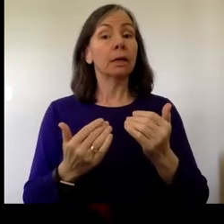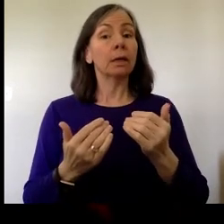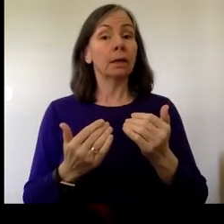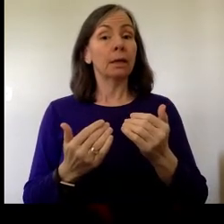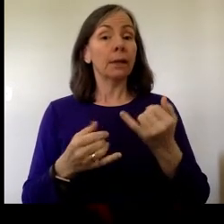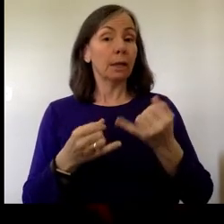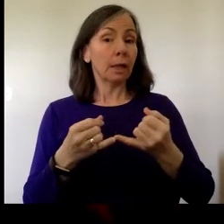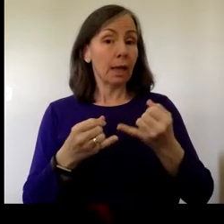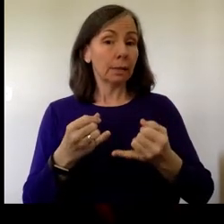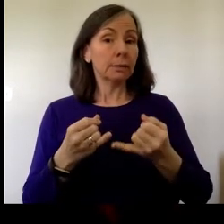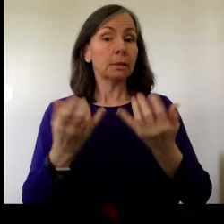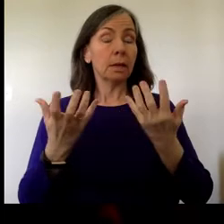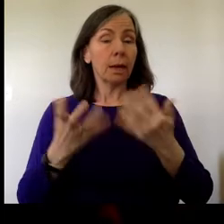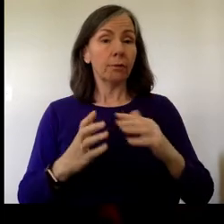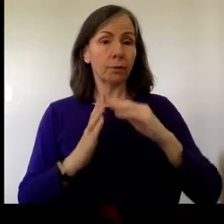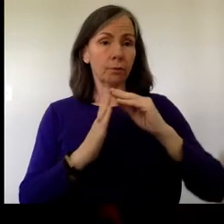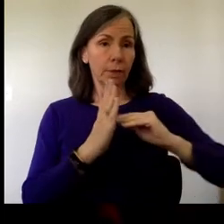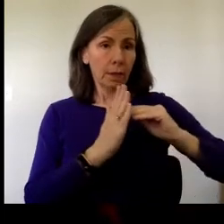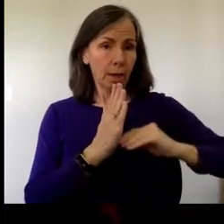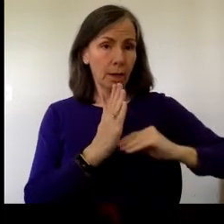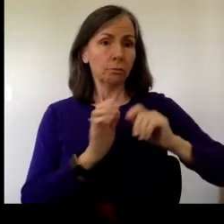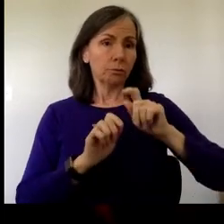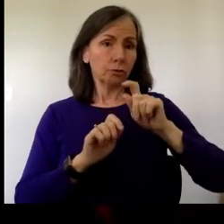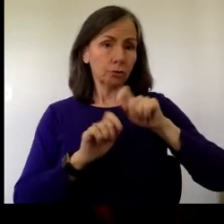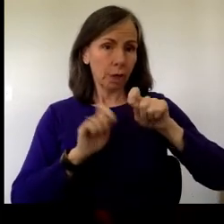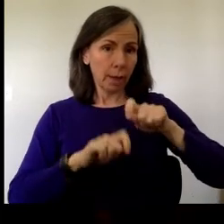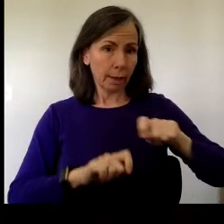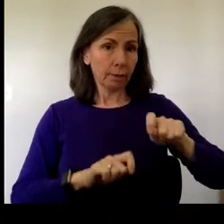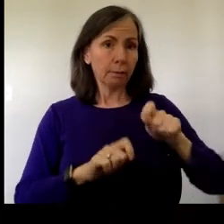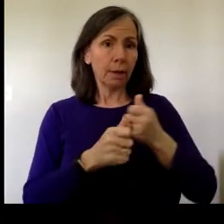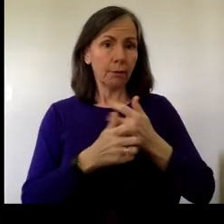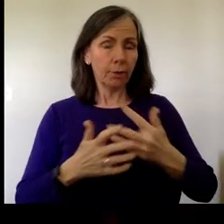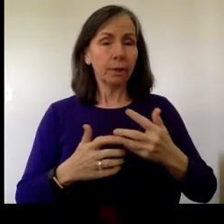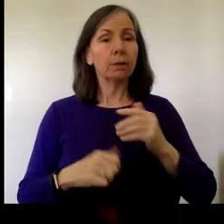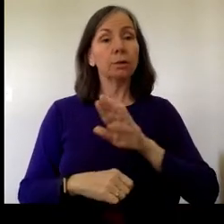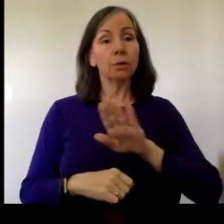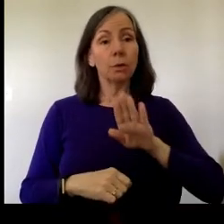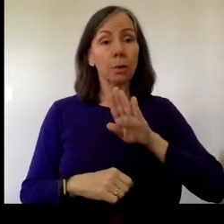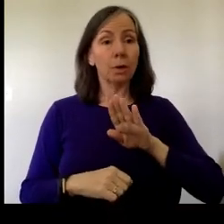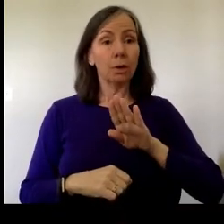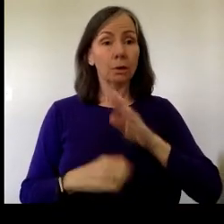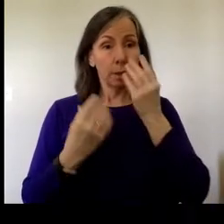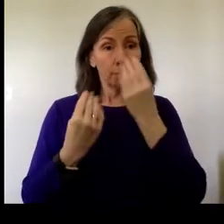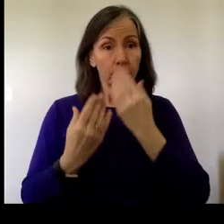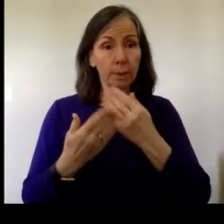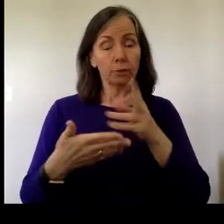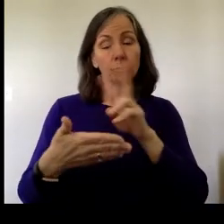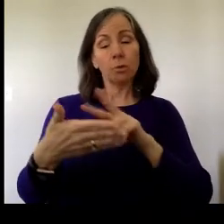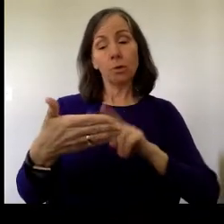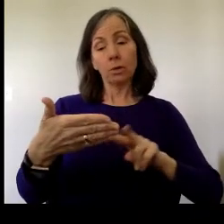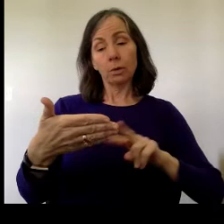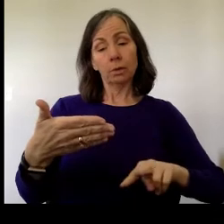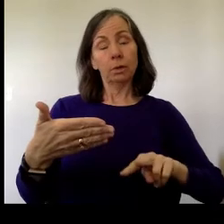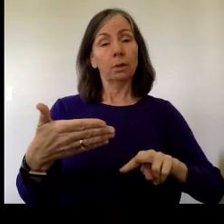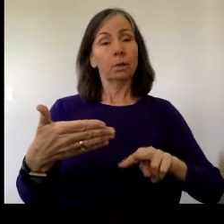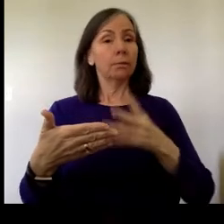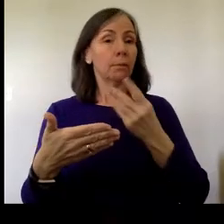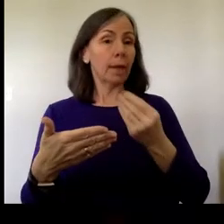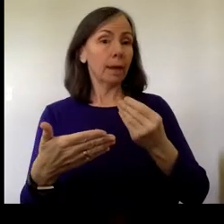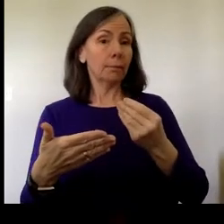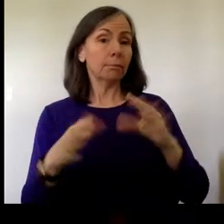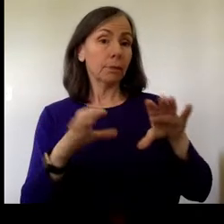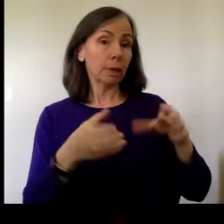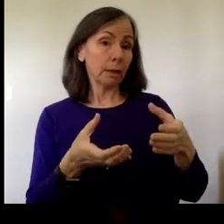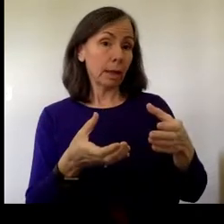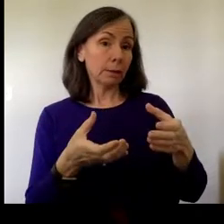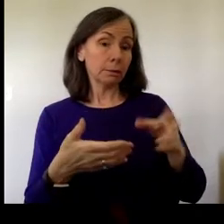at your data and the whole classes or all my classes data. So how many traits were you